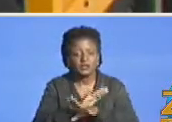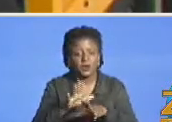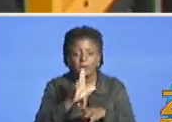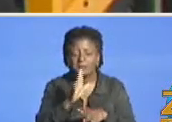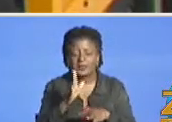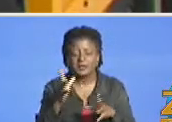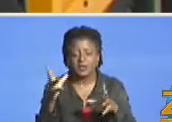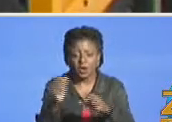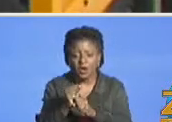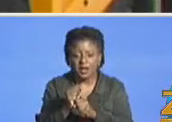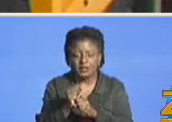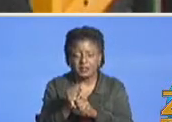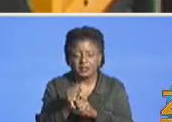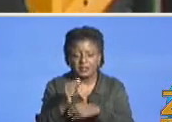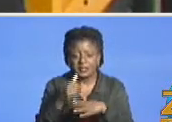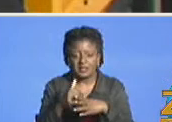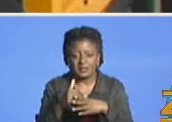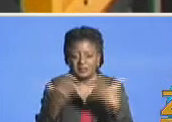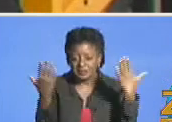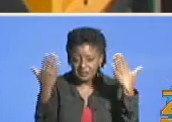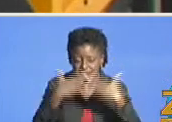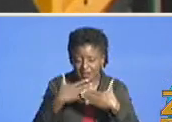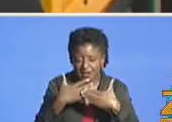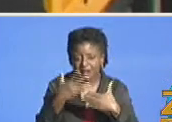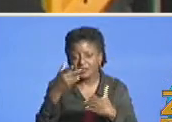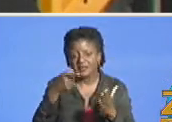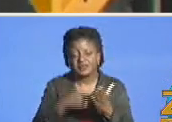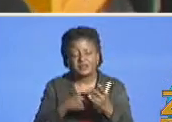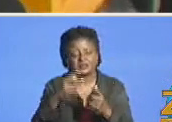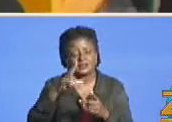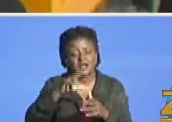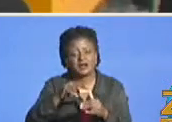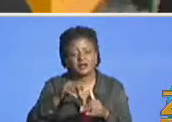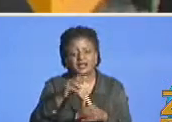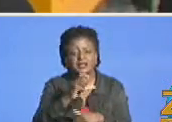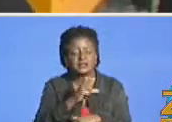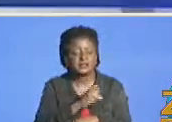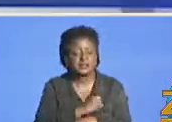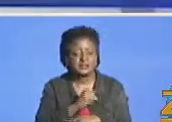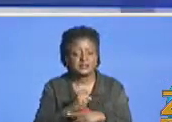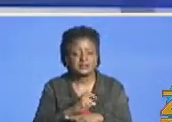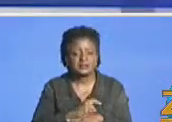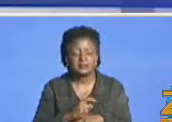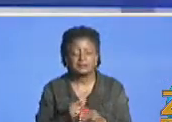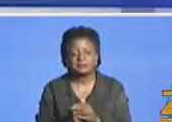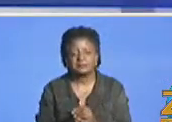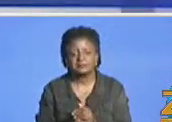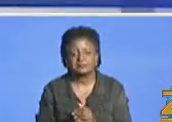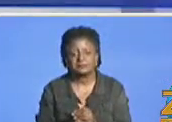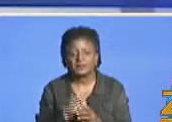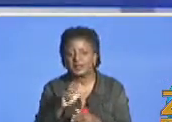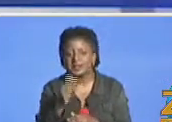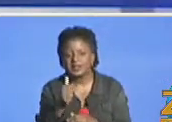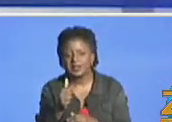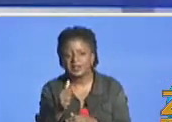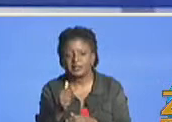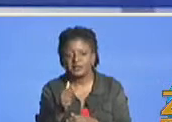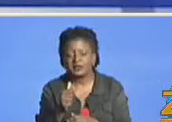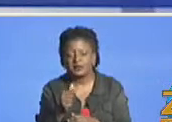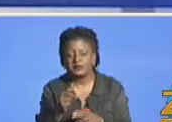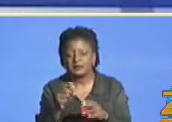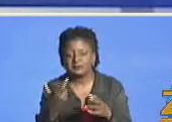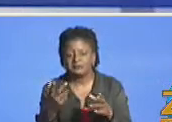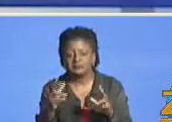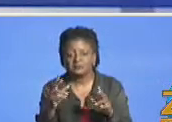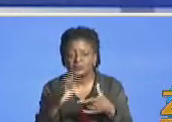in the dark this hurricane season. For ZNS Network News, I'm Amajal Knowles. Another case of buyer